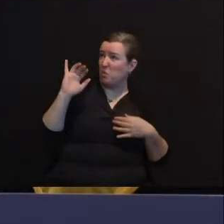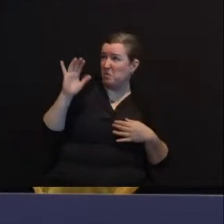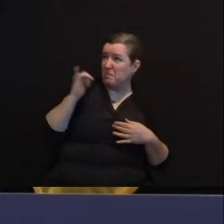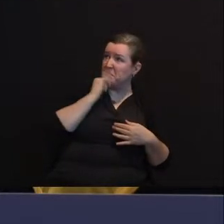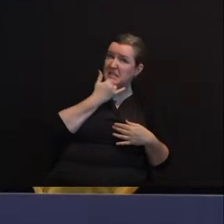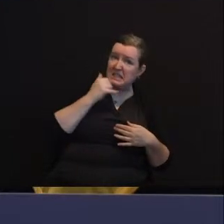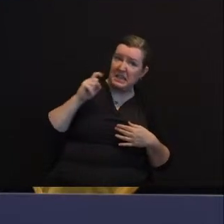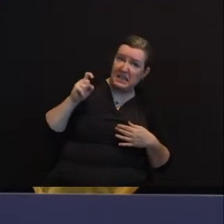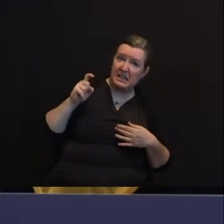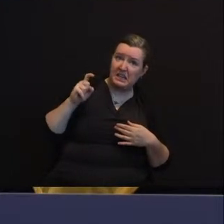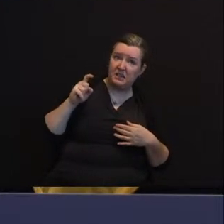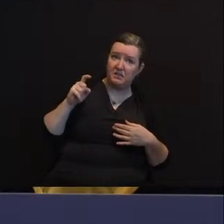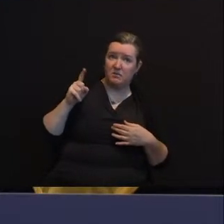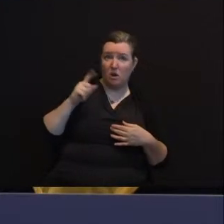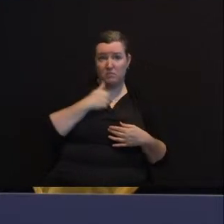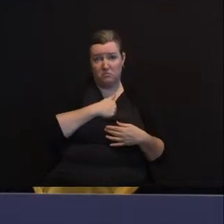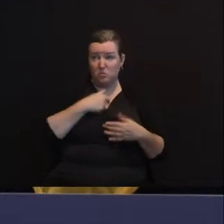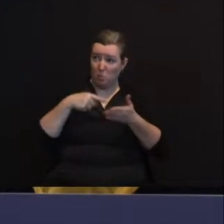owners an apology.